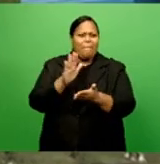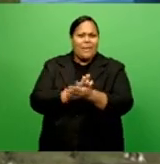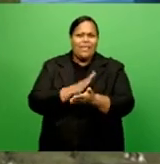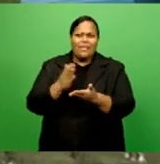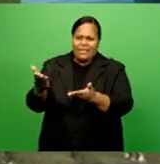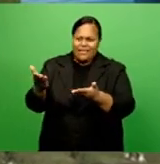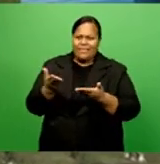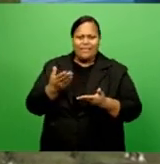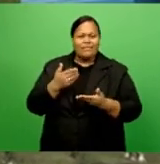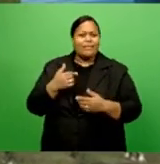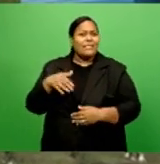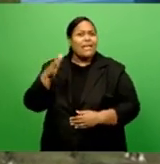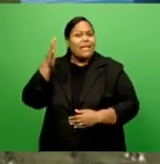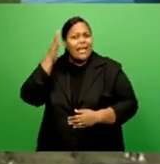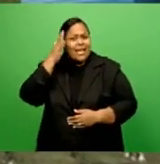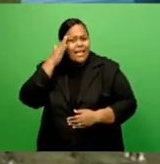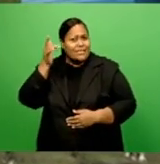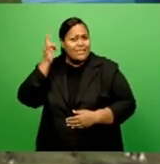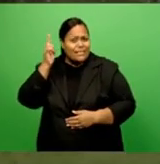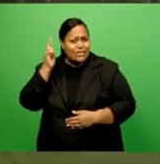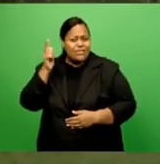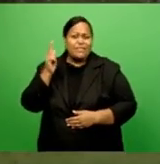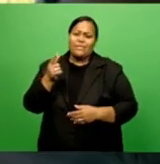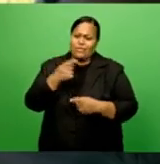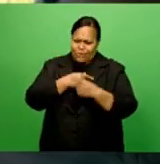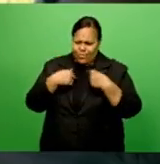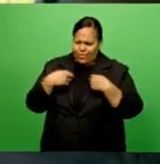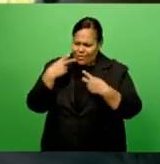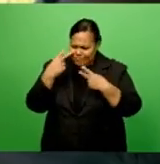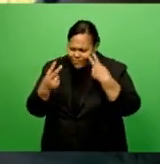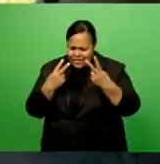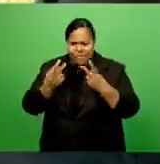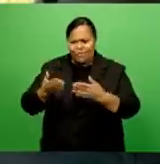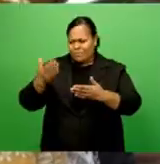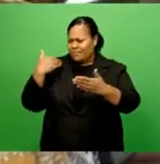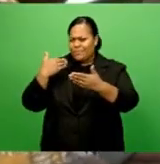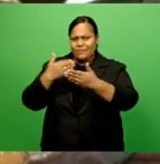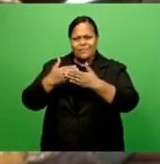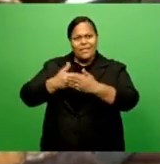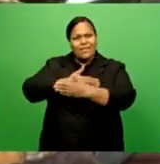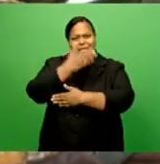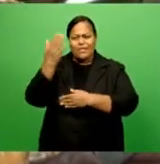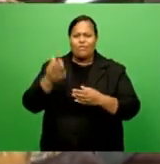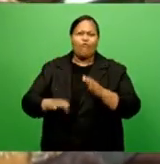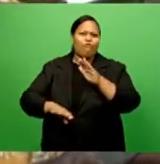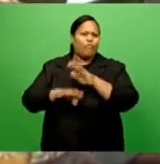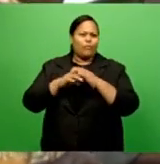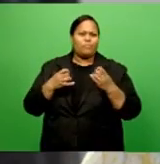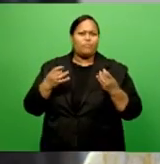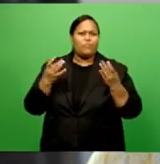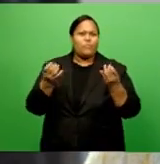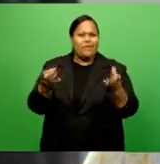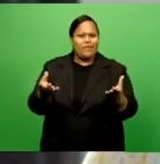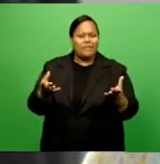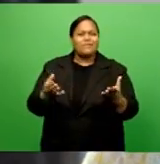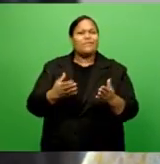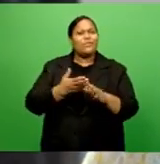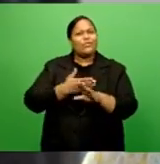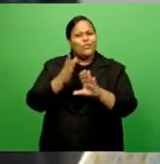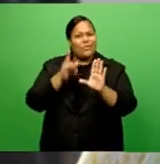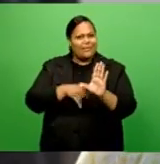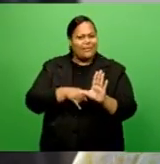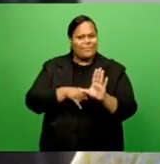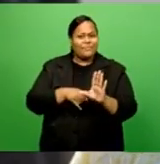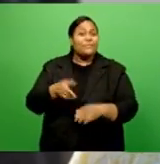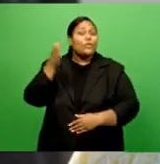by the heads of schools that we have visited for the past few days that they are fully prepared for the new school year. Schools that have yet